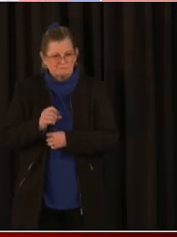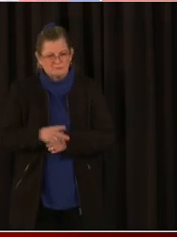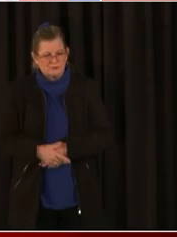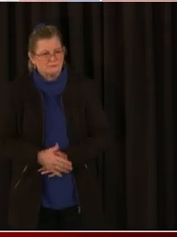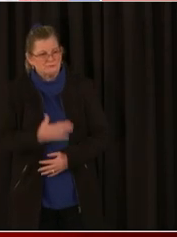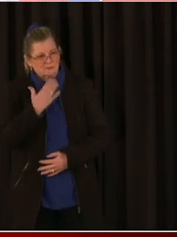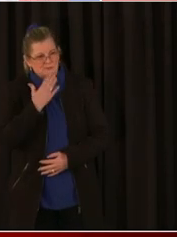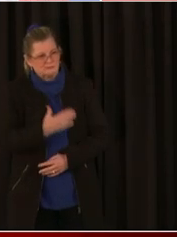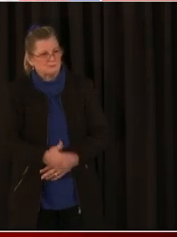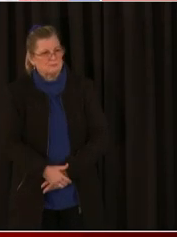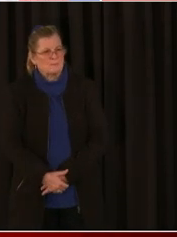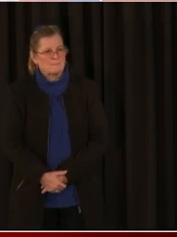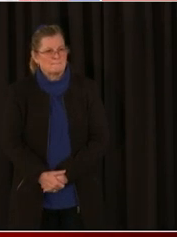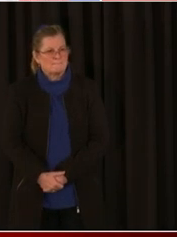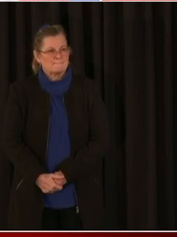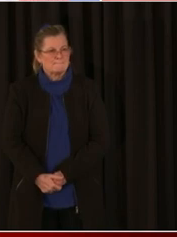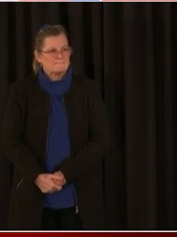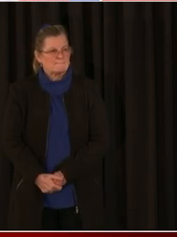Thank you.